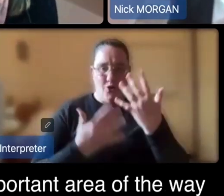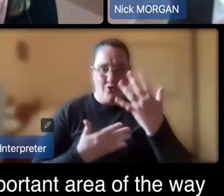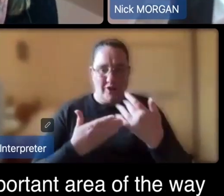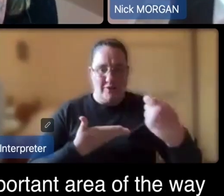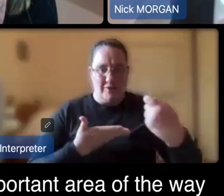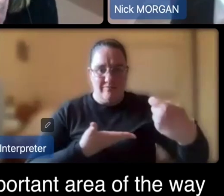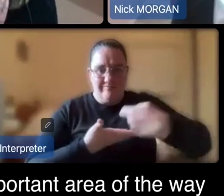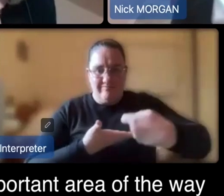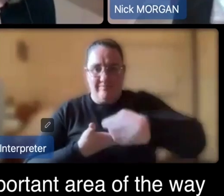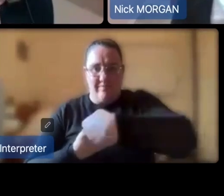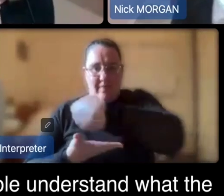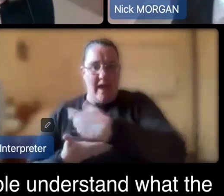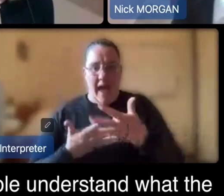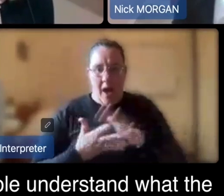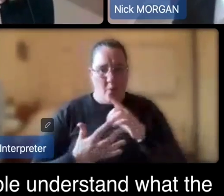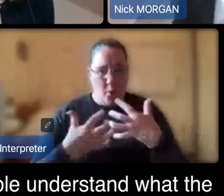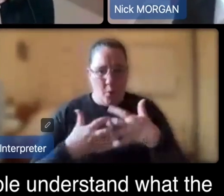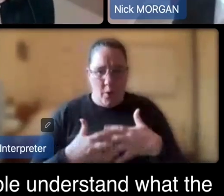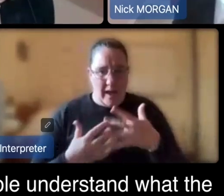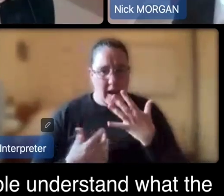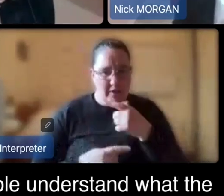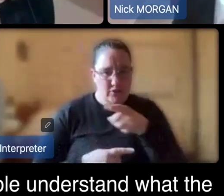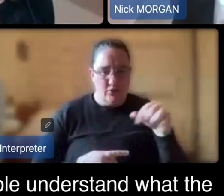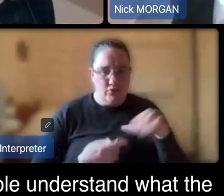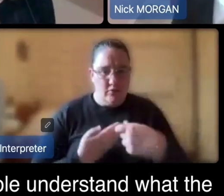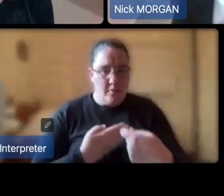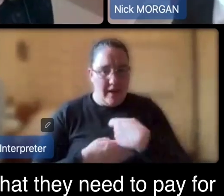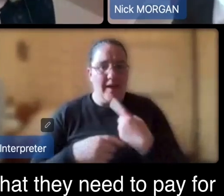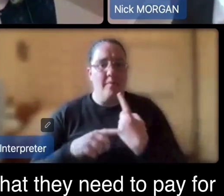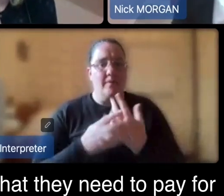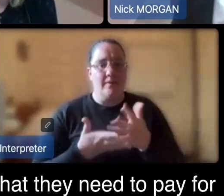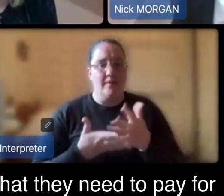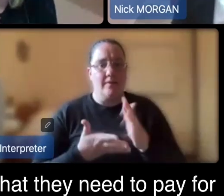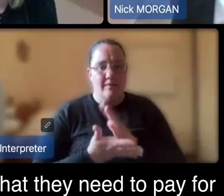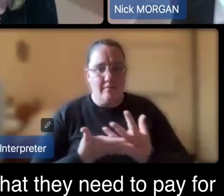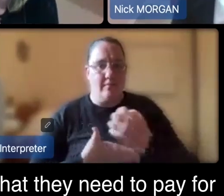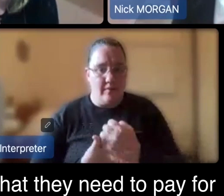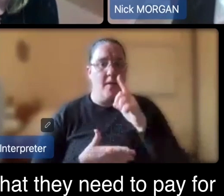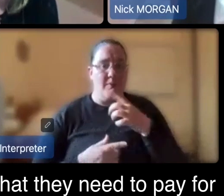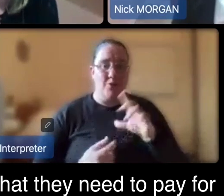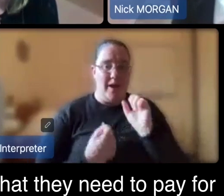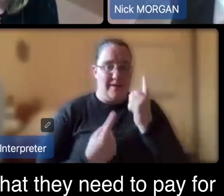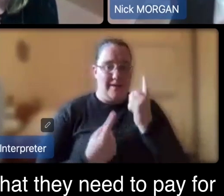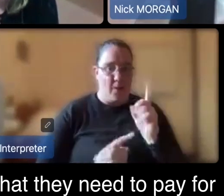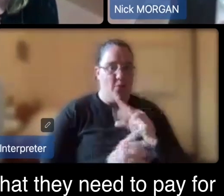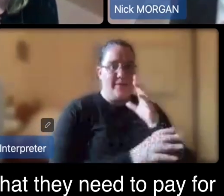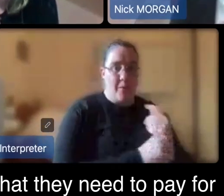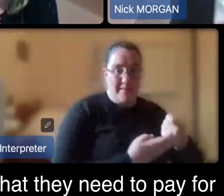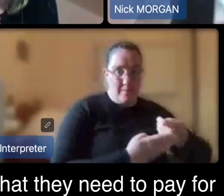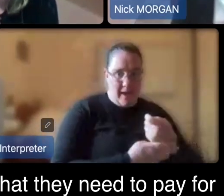area of the way the system works, that people understand what the government's paying and what they need to pay